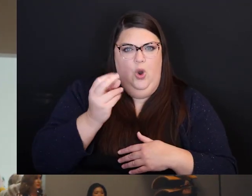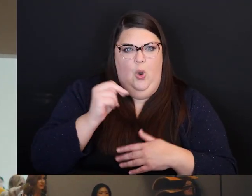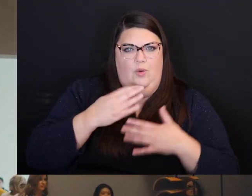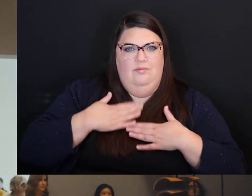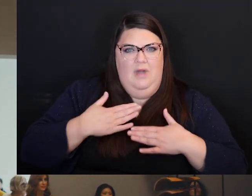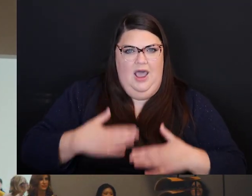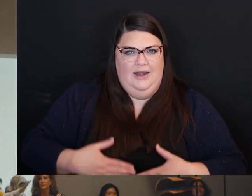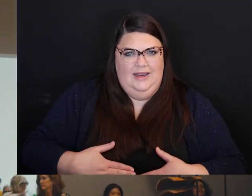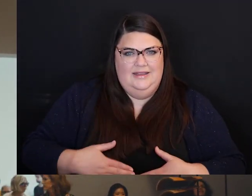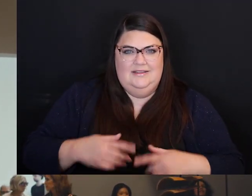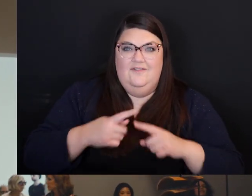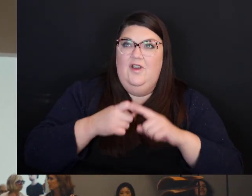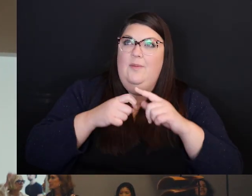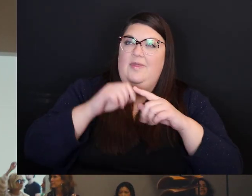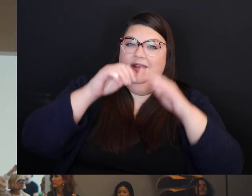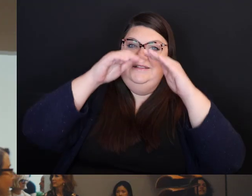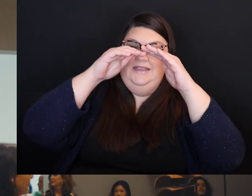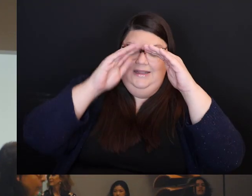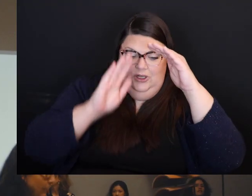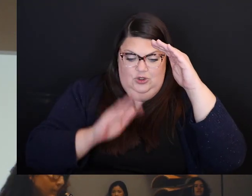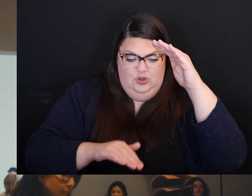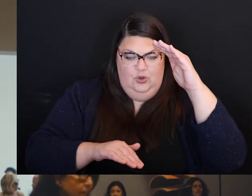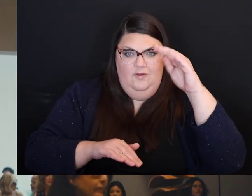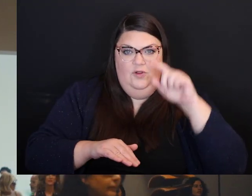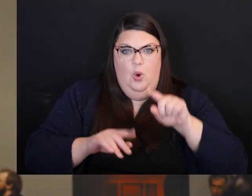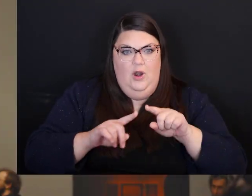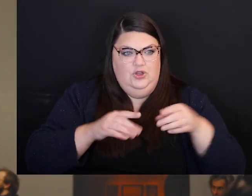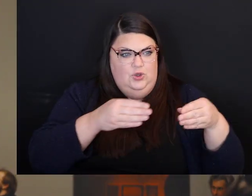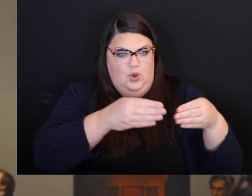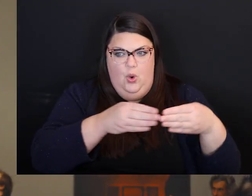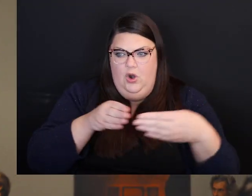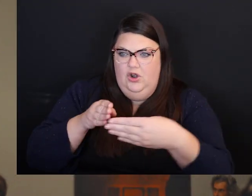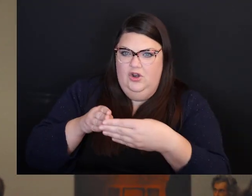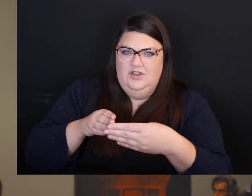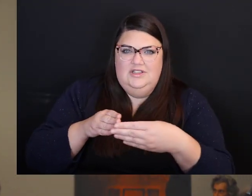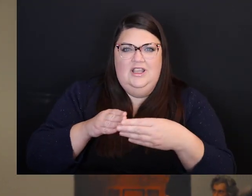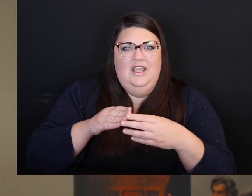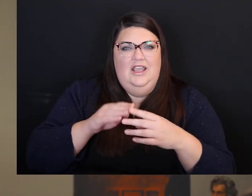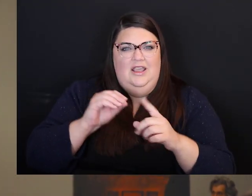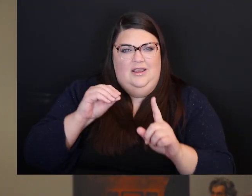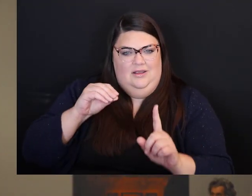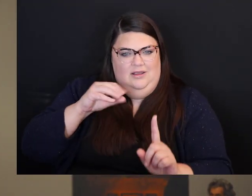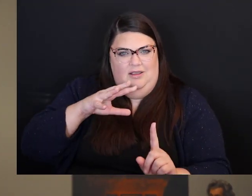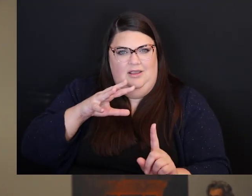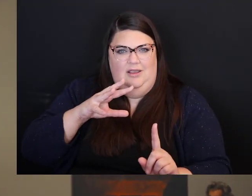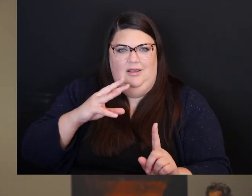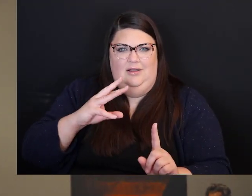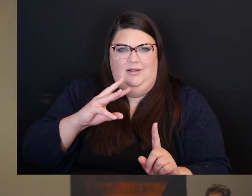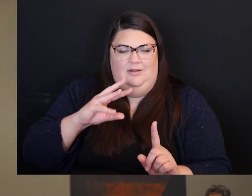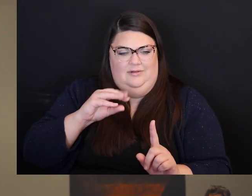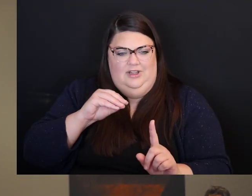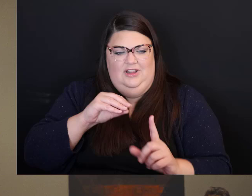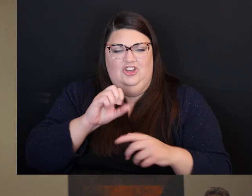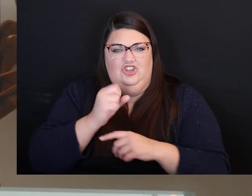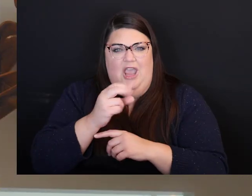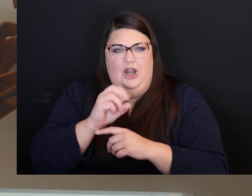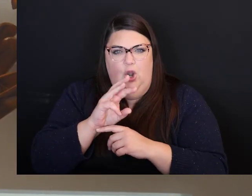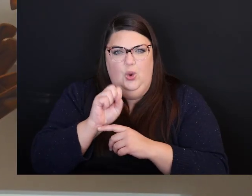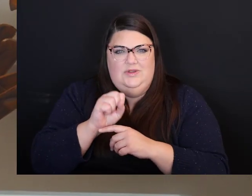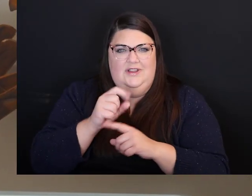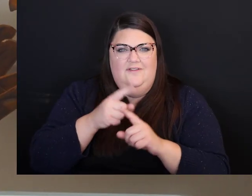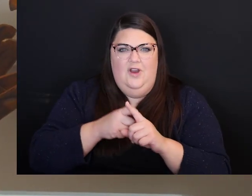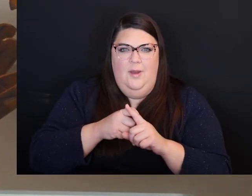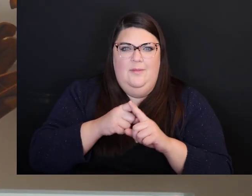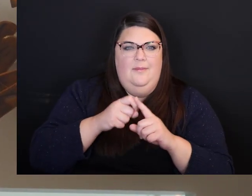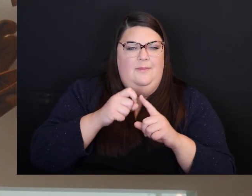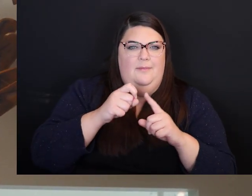addresses the ceiling to the floor to the corners, right? Even the shadows that are cast by the sculptures. I hope